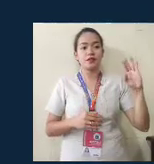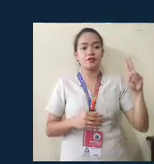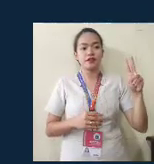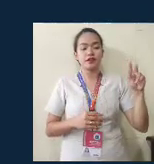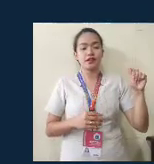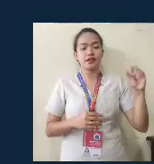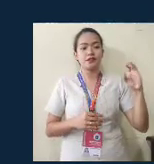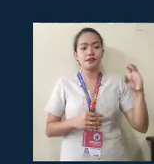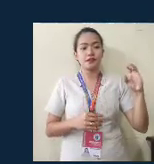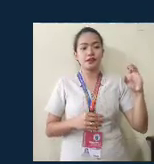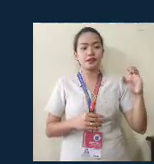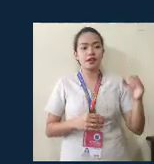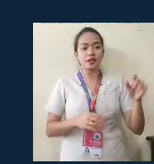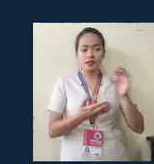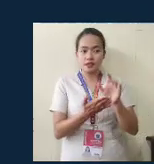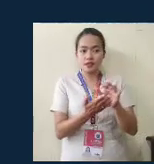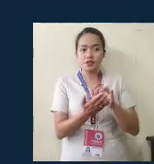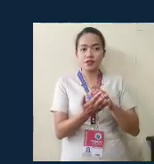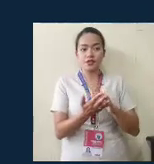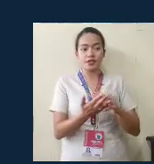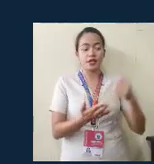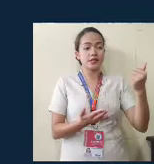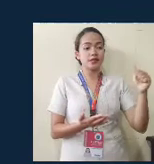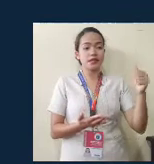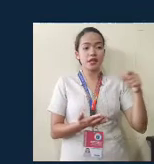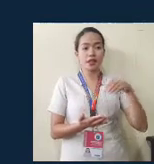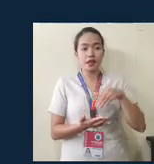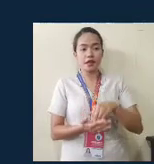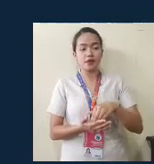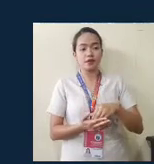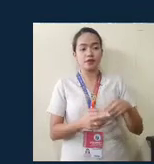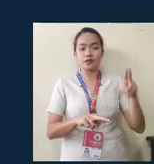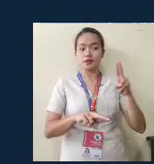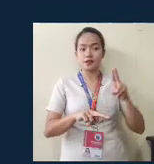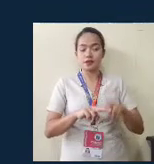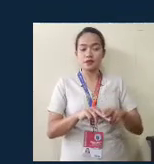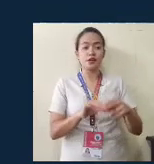of 10,000 addition per second.